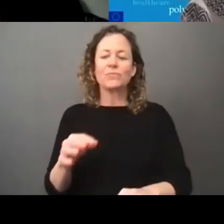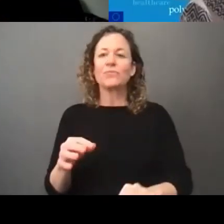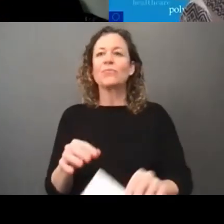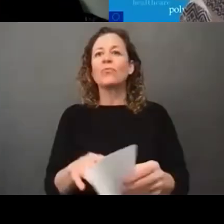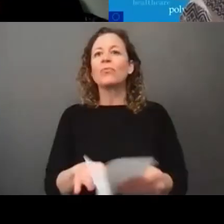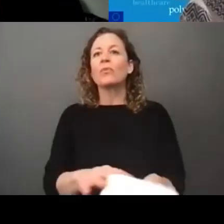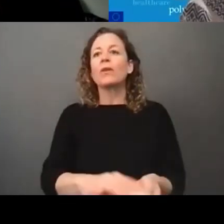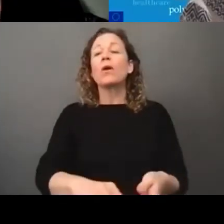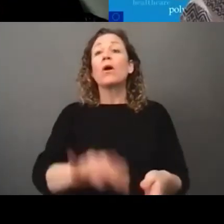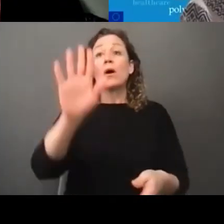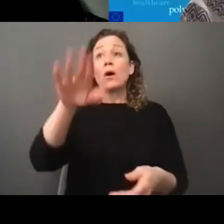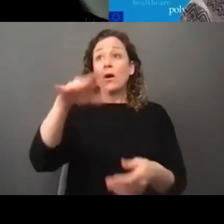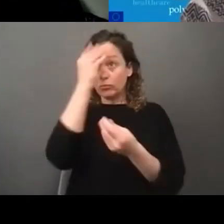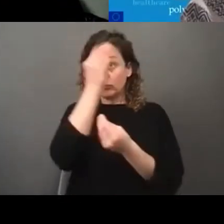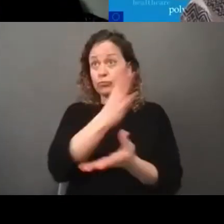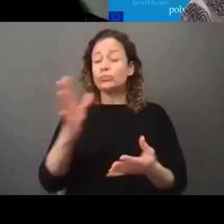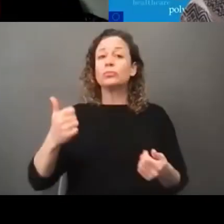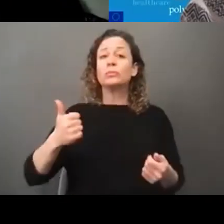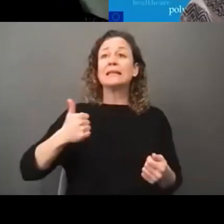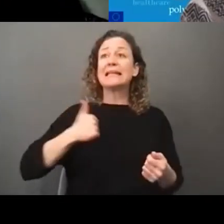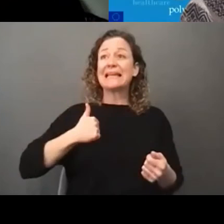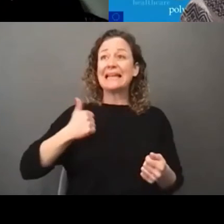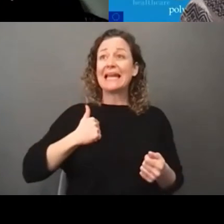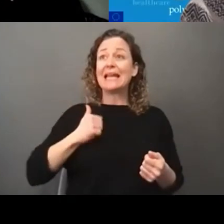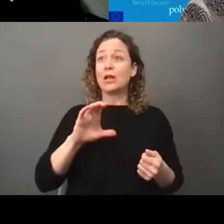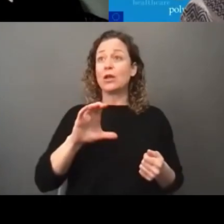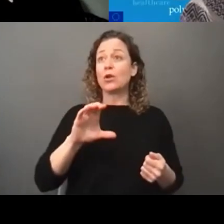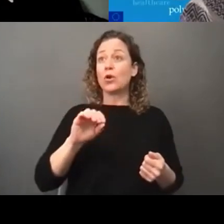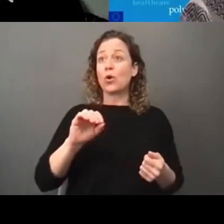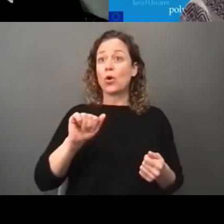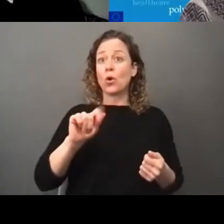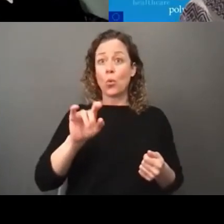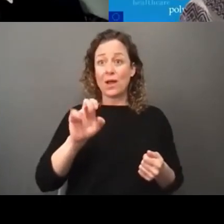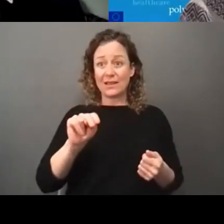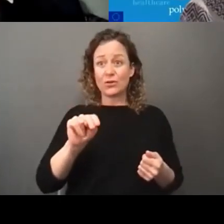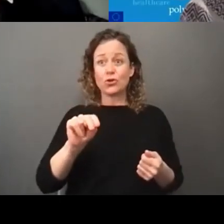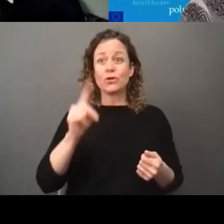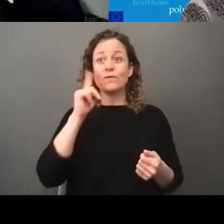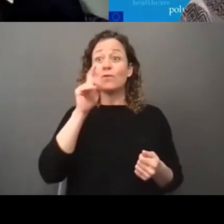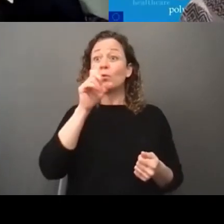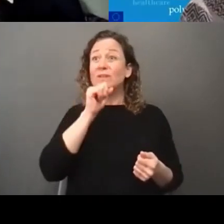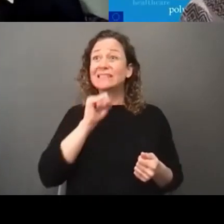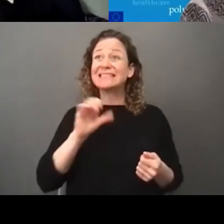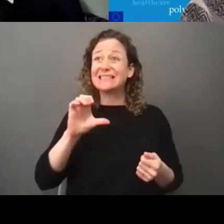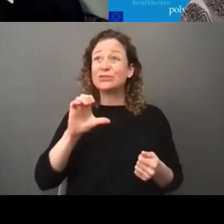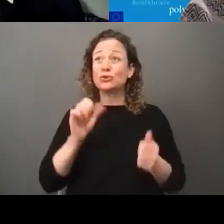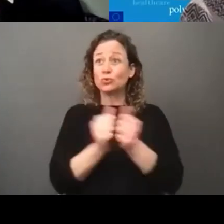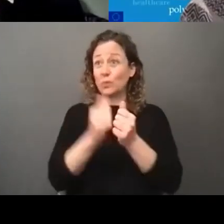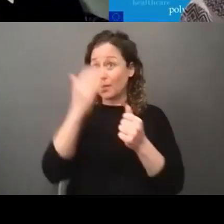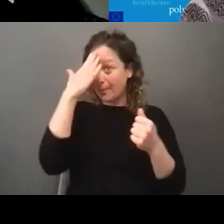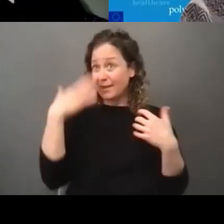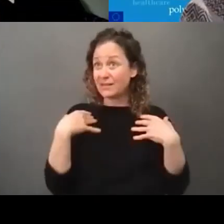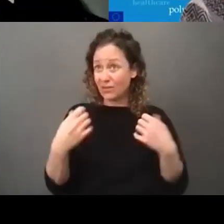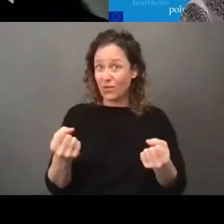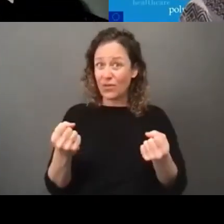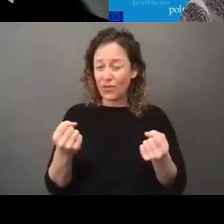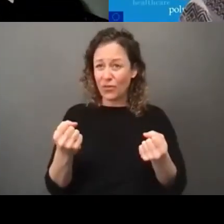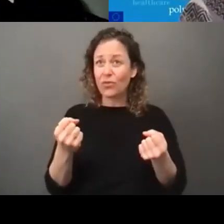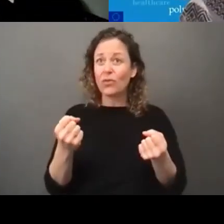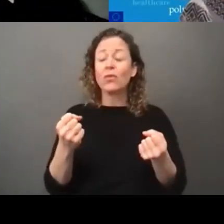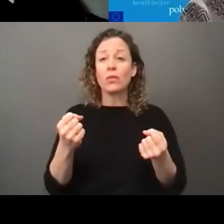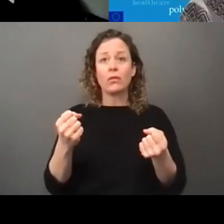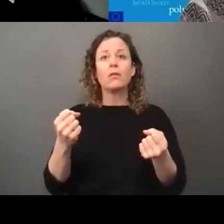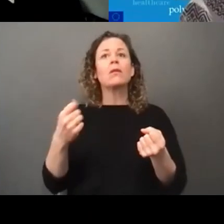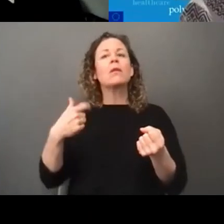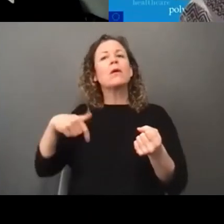Seniors Mental Health, the CCSMH. We published 4 sets of guidelines last year on substance